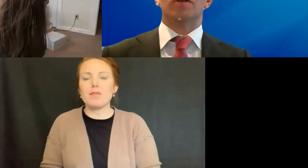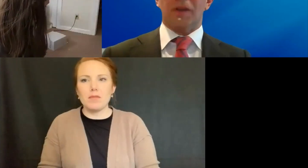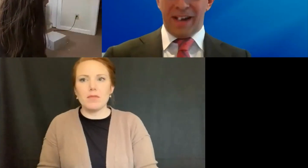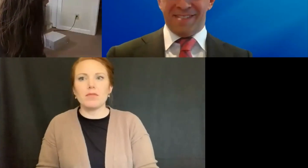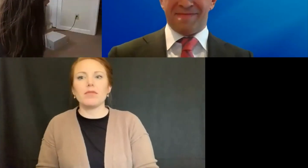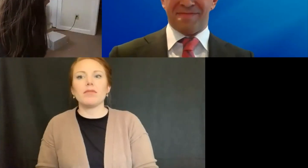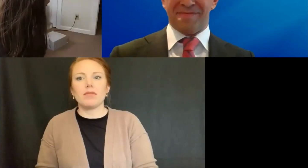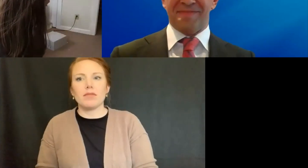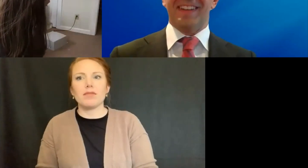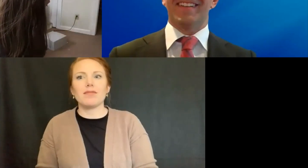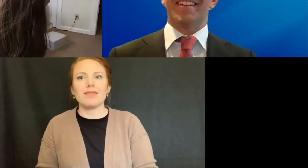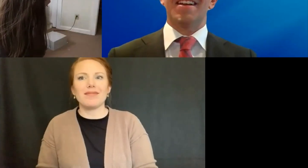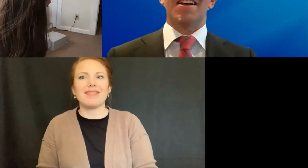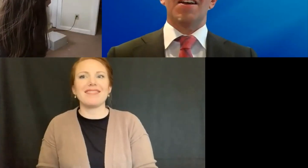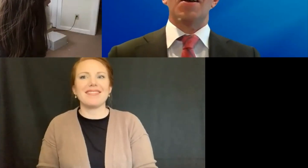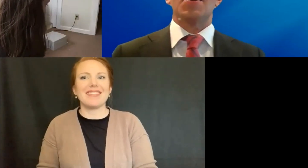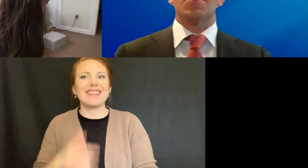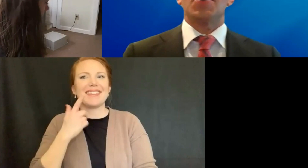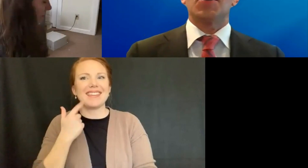So, okay.